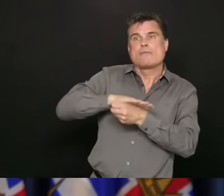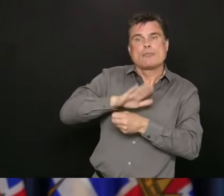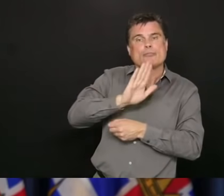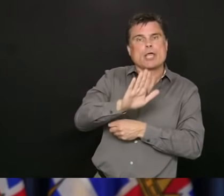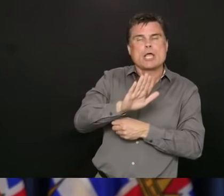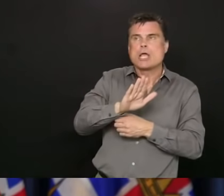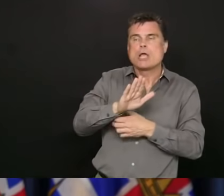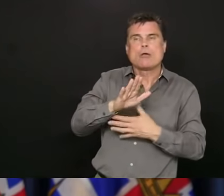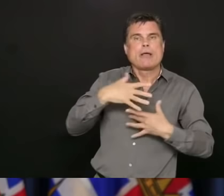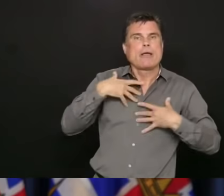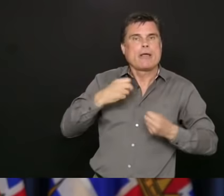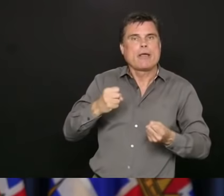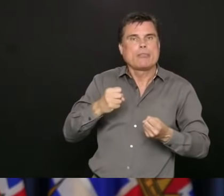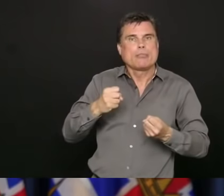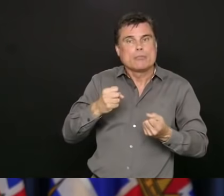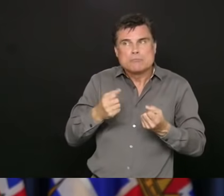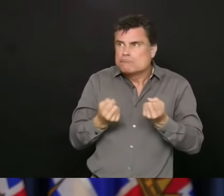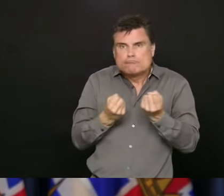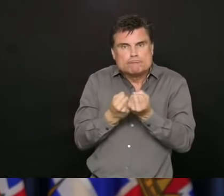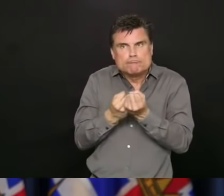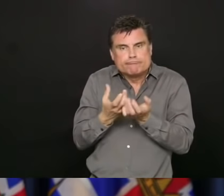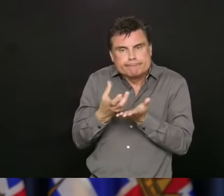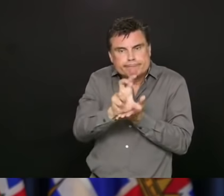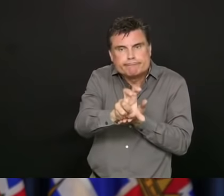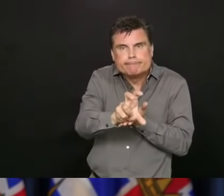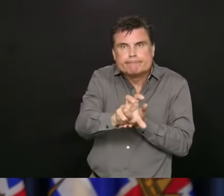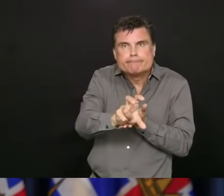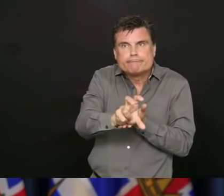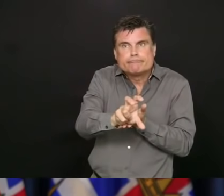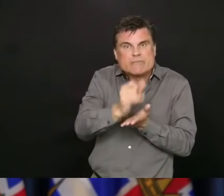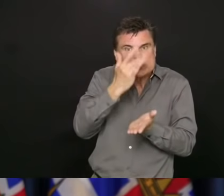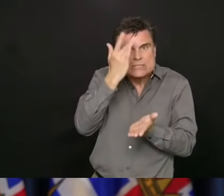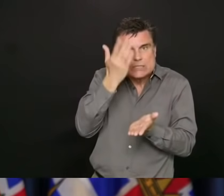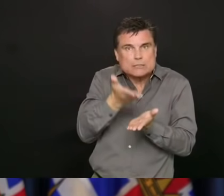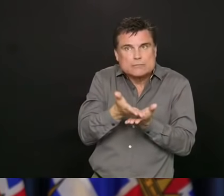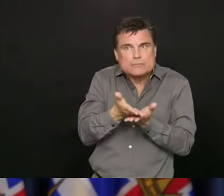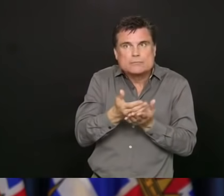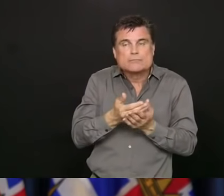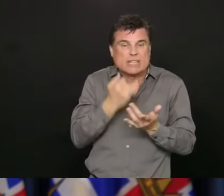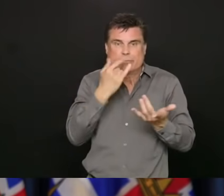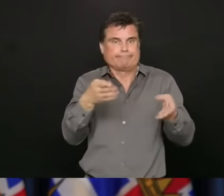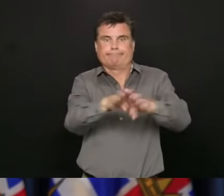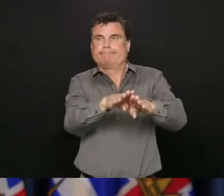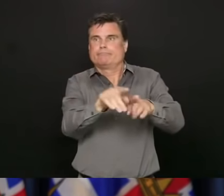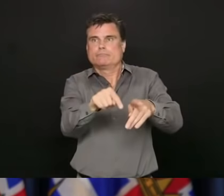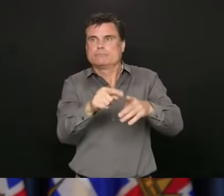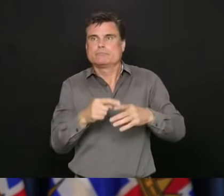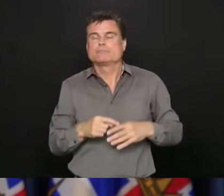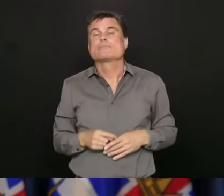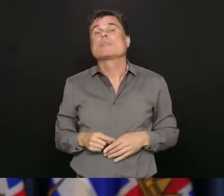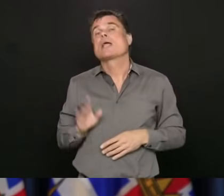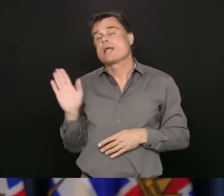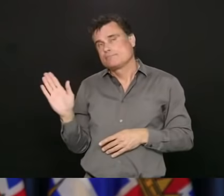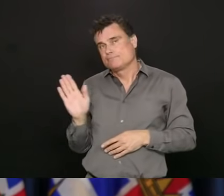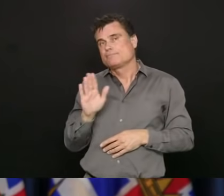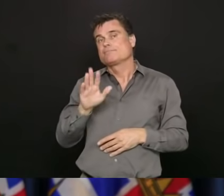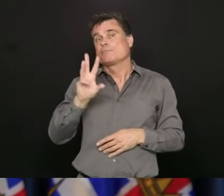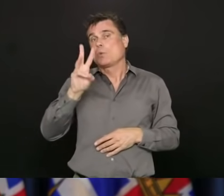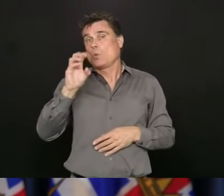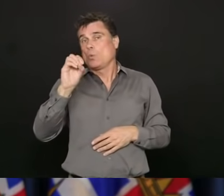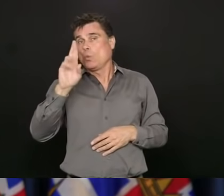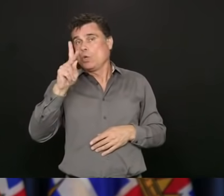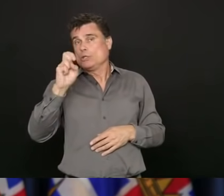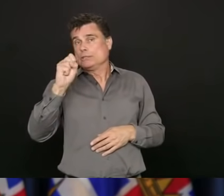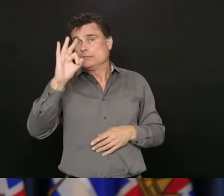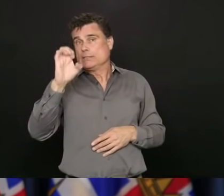you. Well, I know that WorkSafe, on their own initiative, not any direction from government, is looking at presumptive